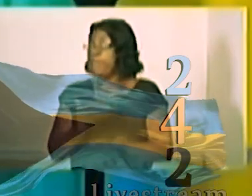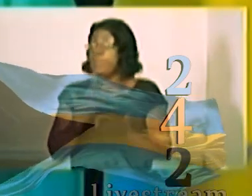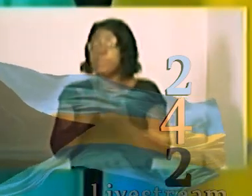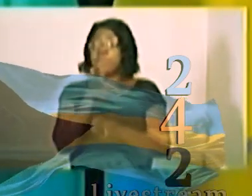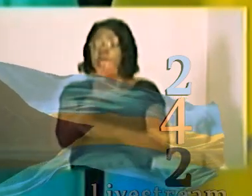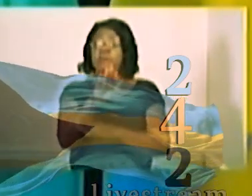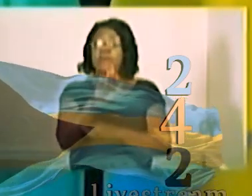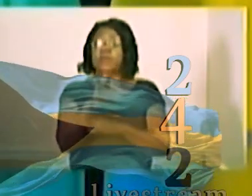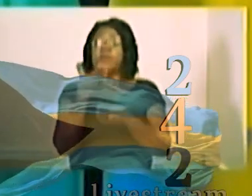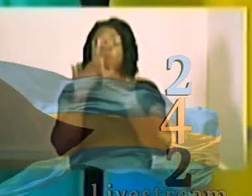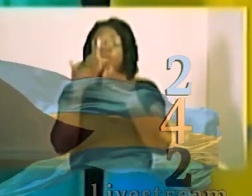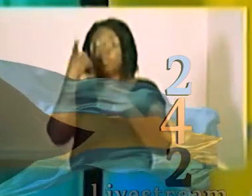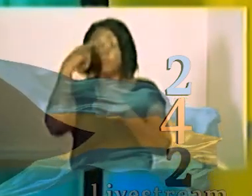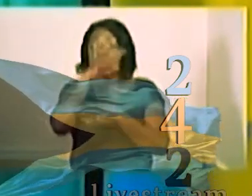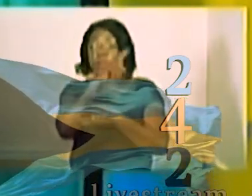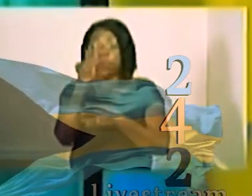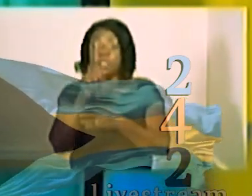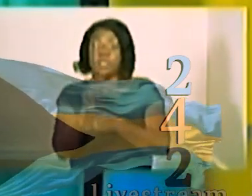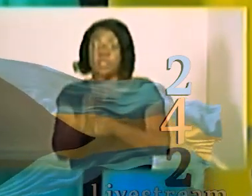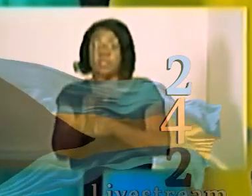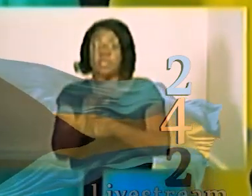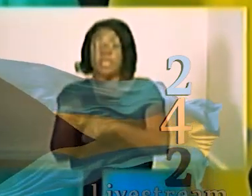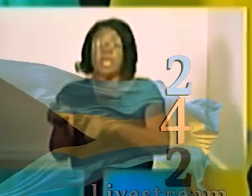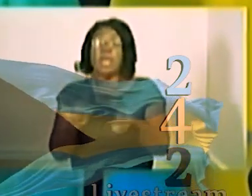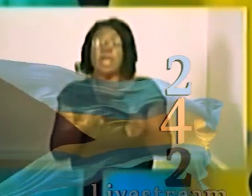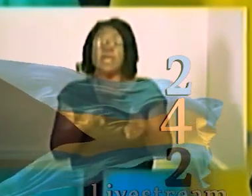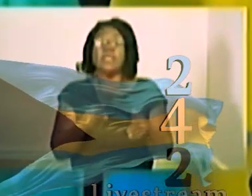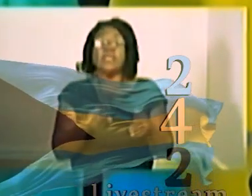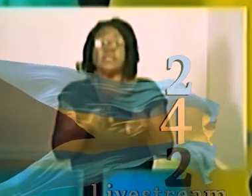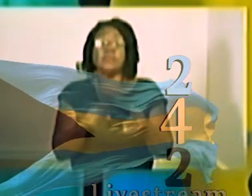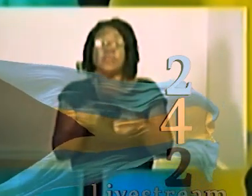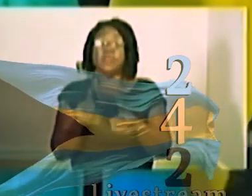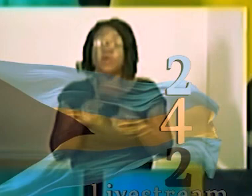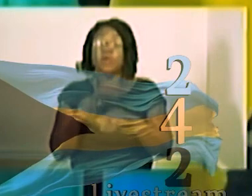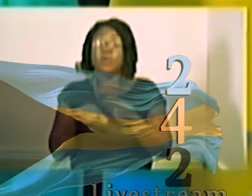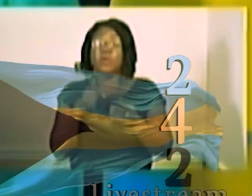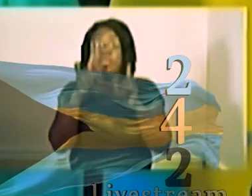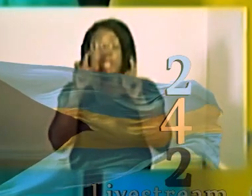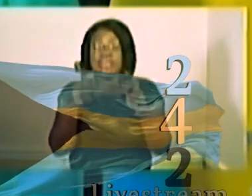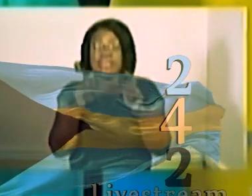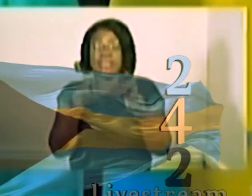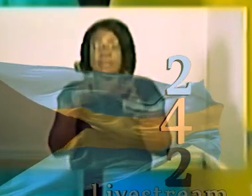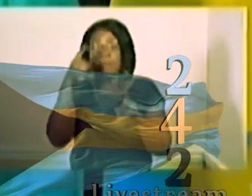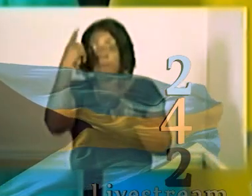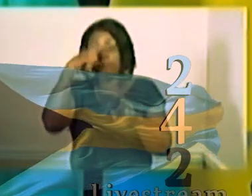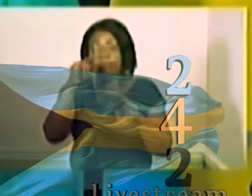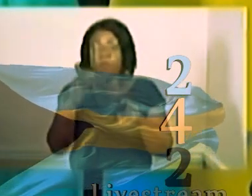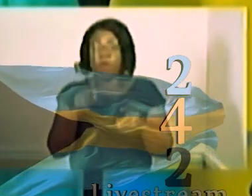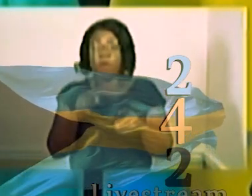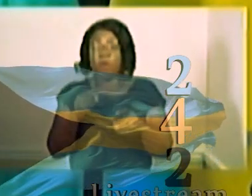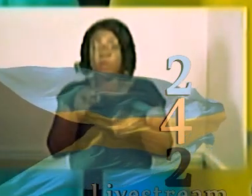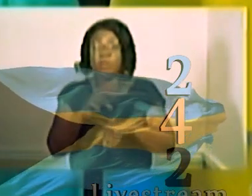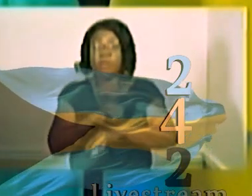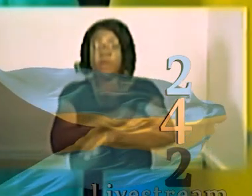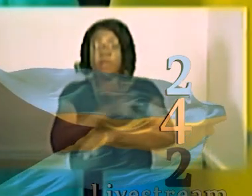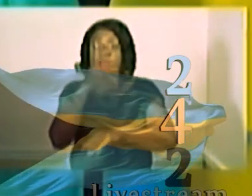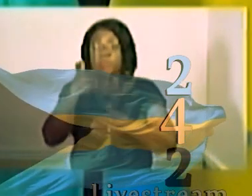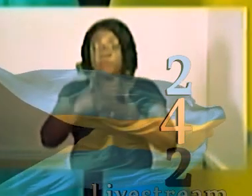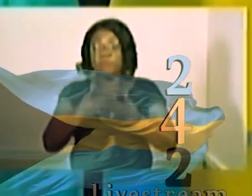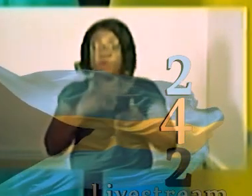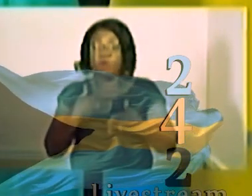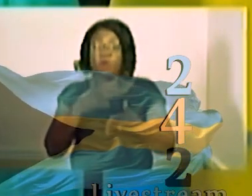Good afternoon. Thank you for the question. So as it relates to testing for COVID before domestic